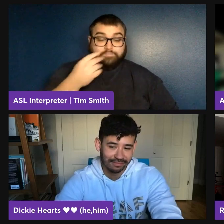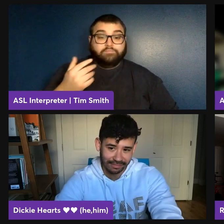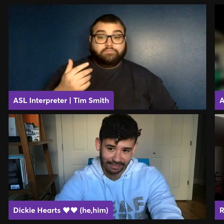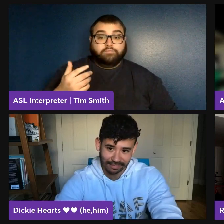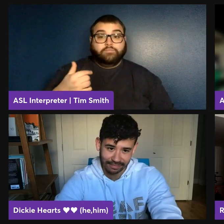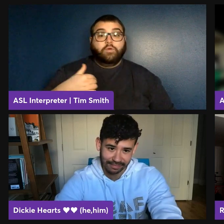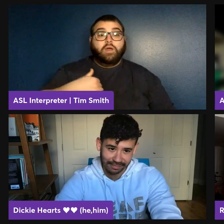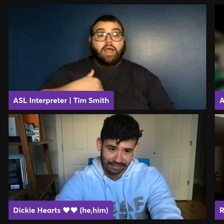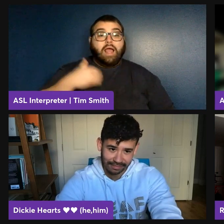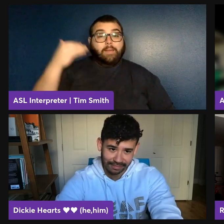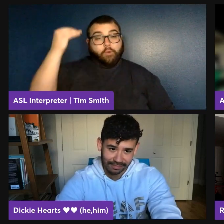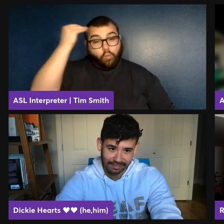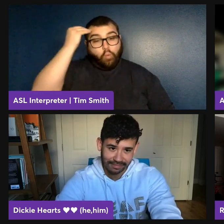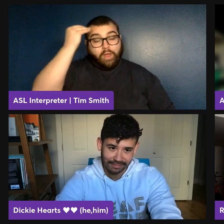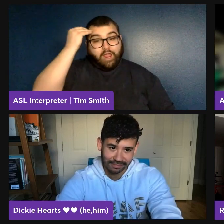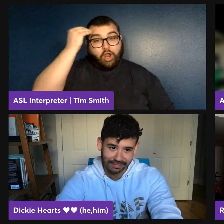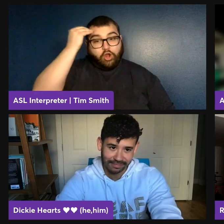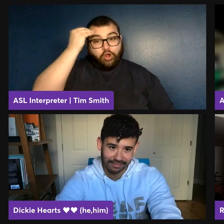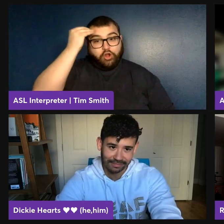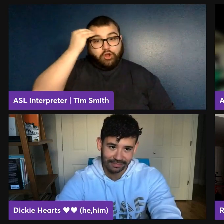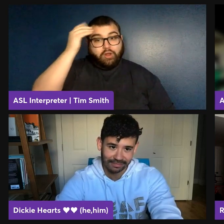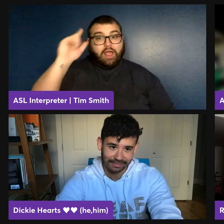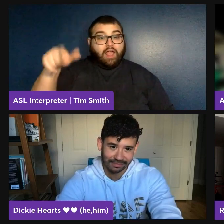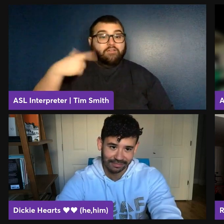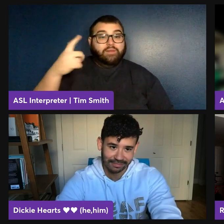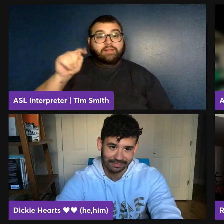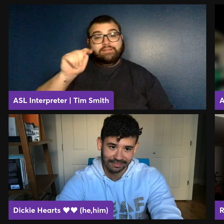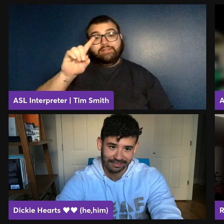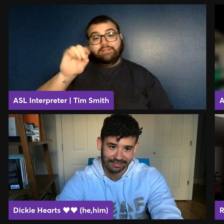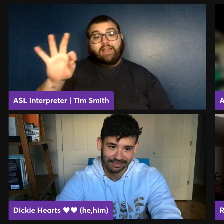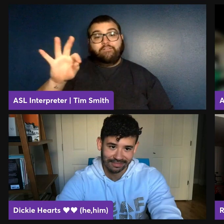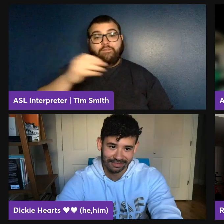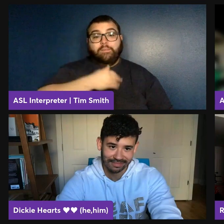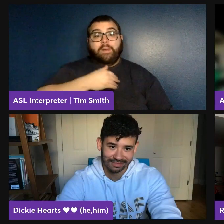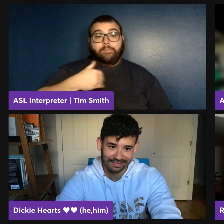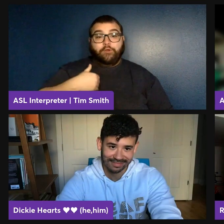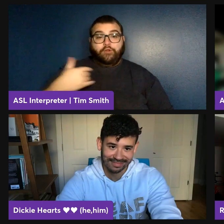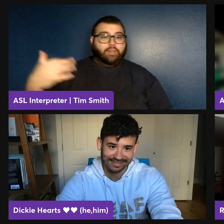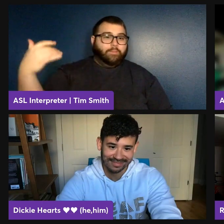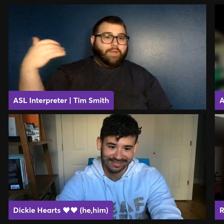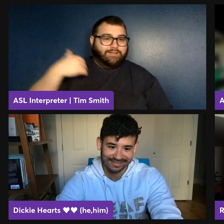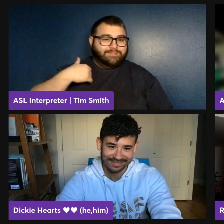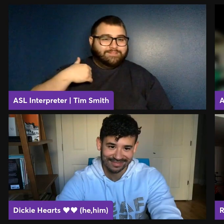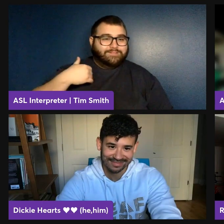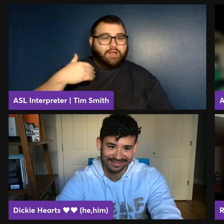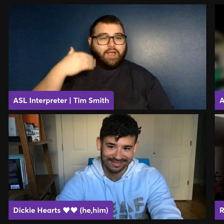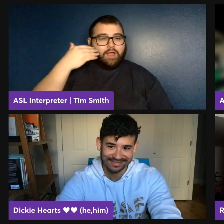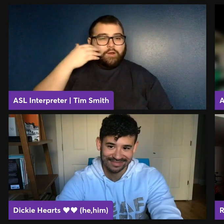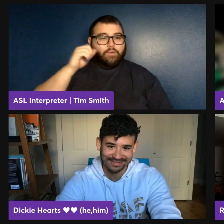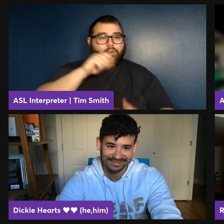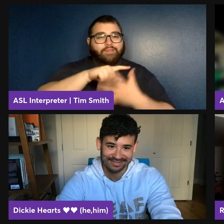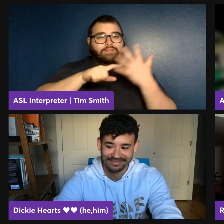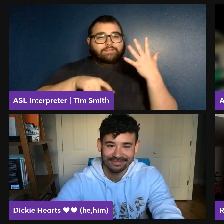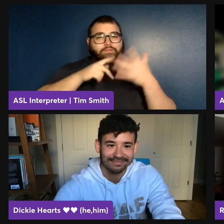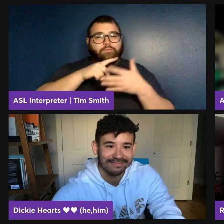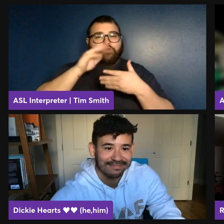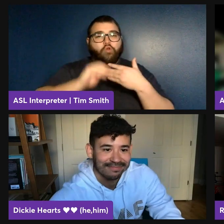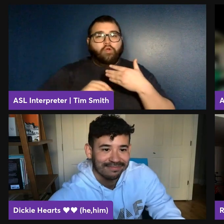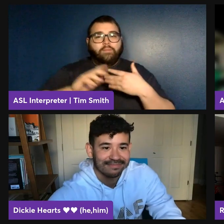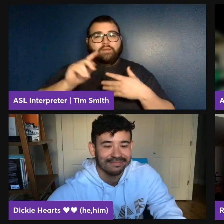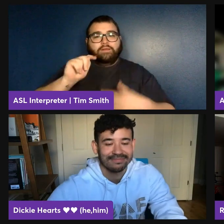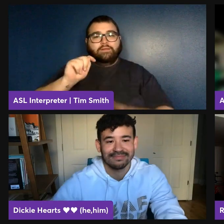So I'm aware, I have been a TDF member in the past, and I'm aware of all the sort of different programming that